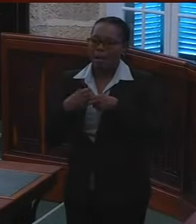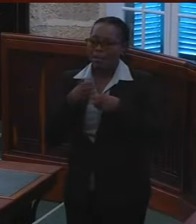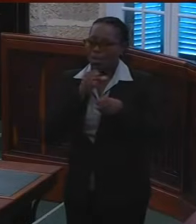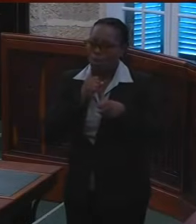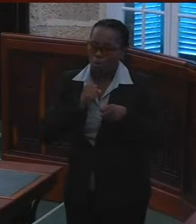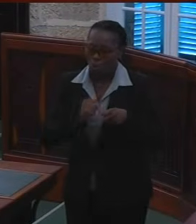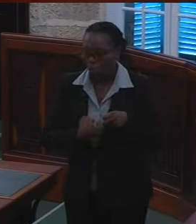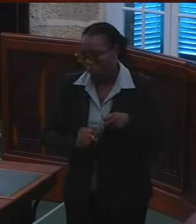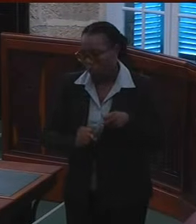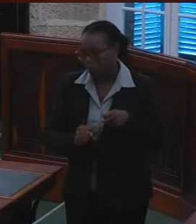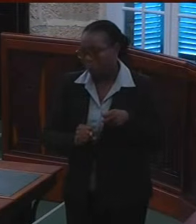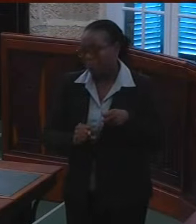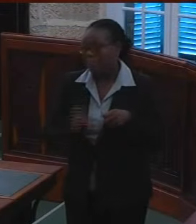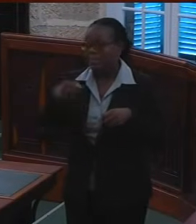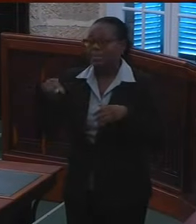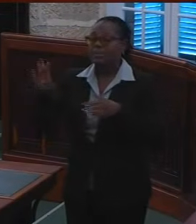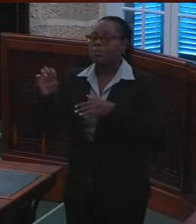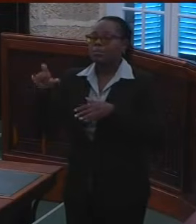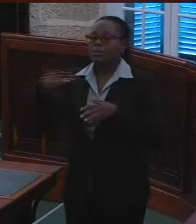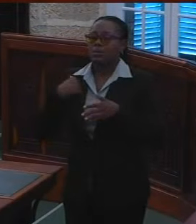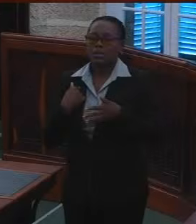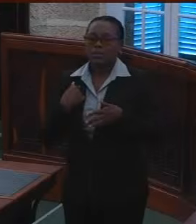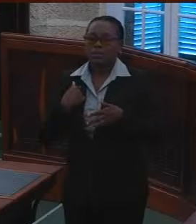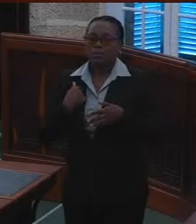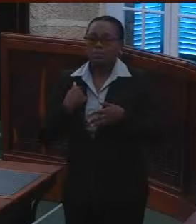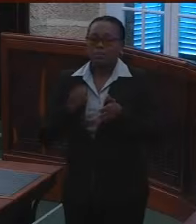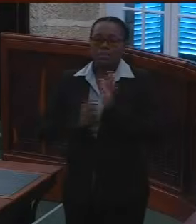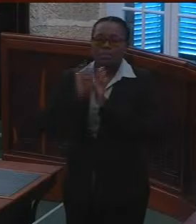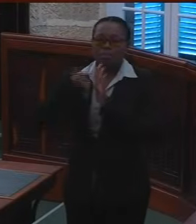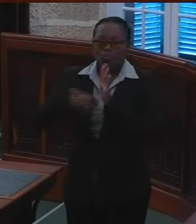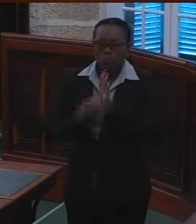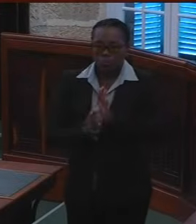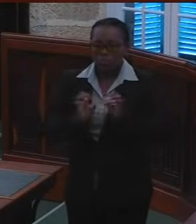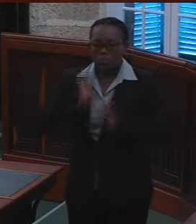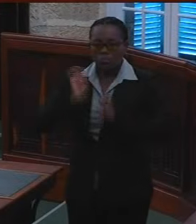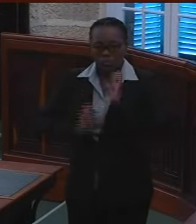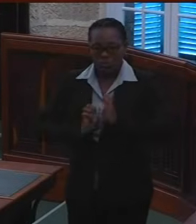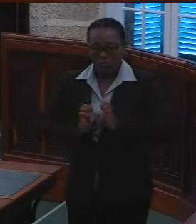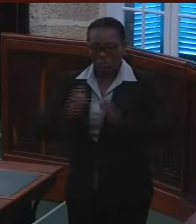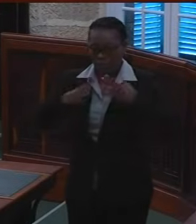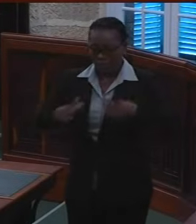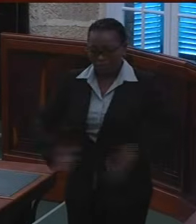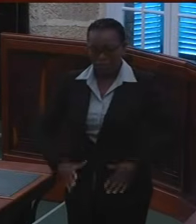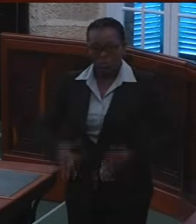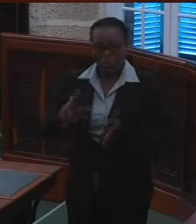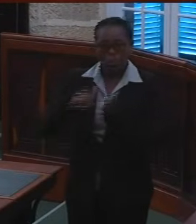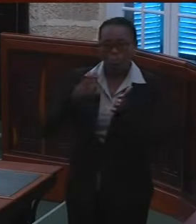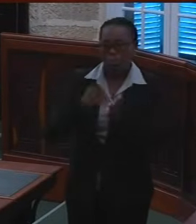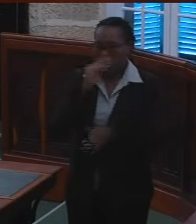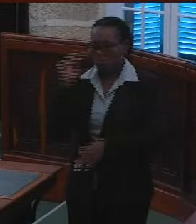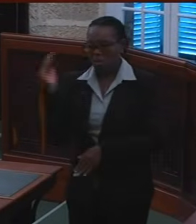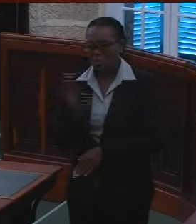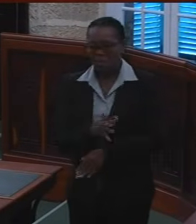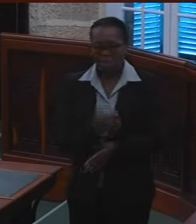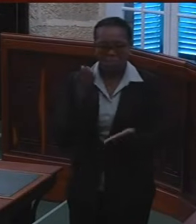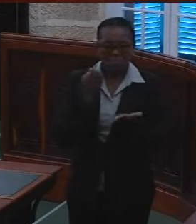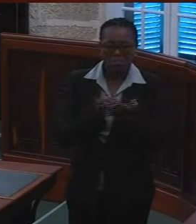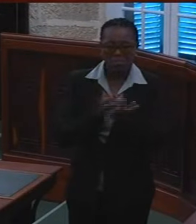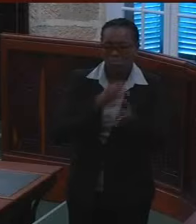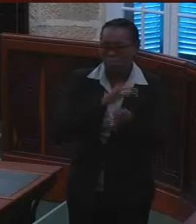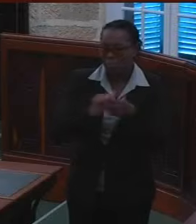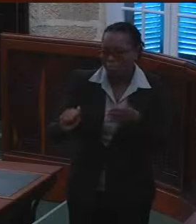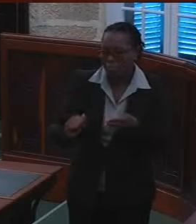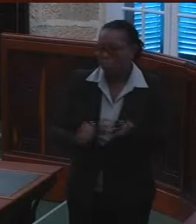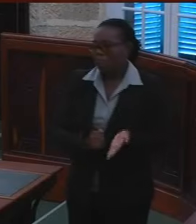bill recognizes physical abuse, emotional abuse, sexual abuse, neglect, abandonment, financial abuse,